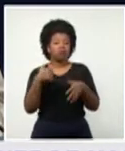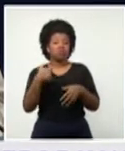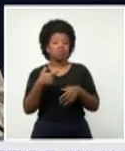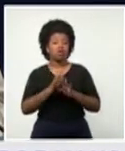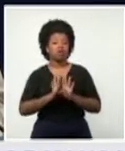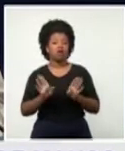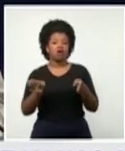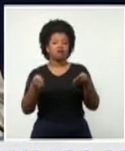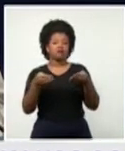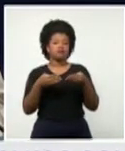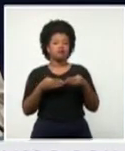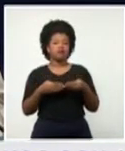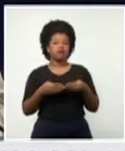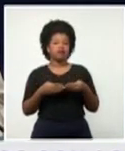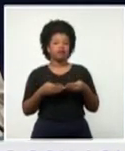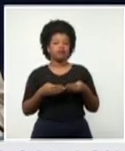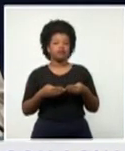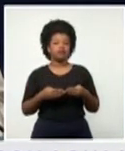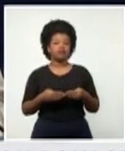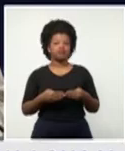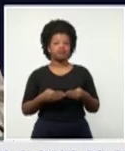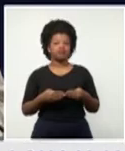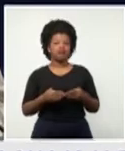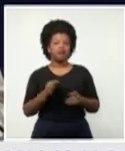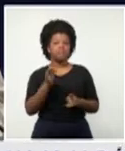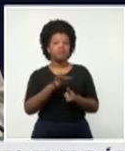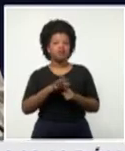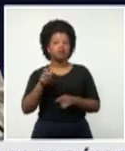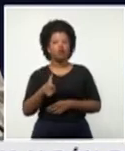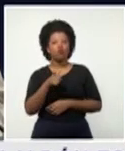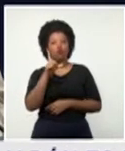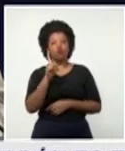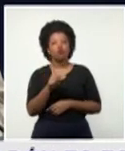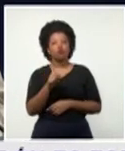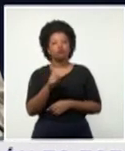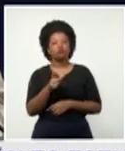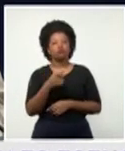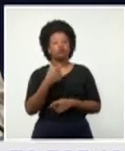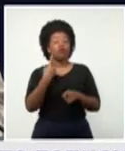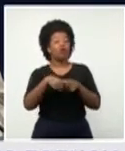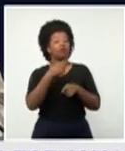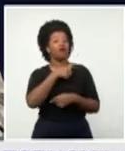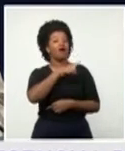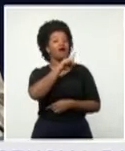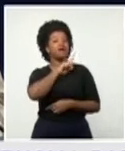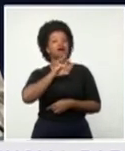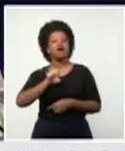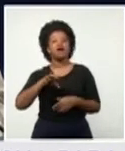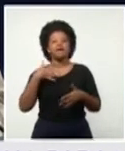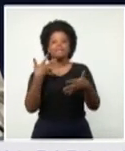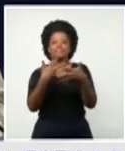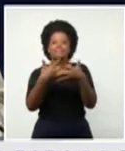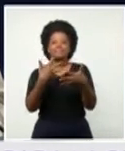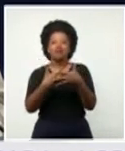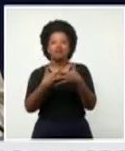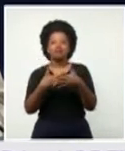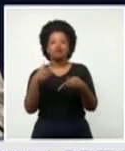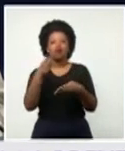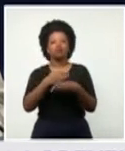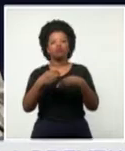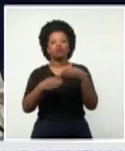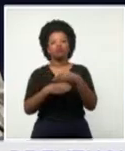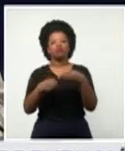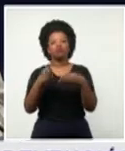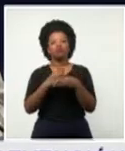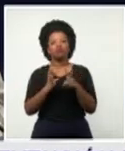to close in early July, and one that was opened at a constructive enterprise in La Lisa